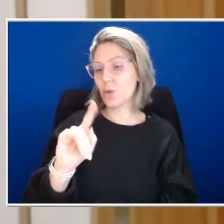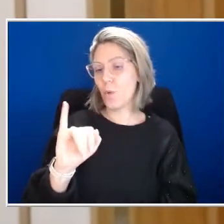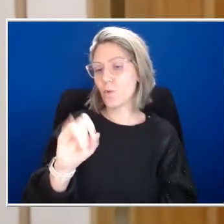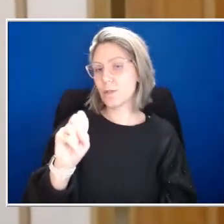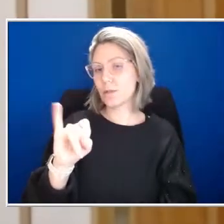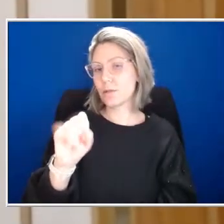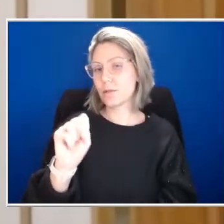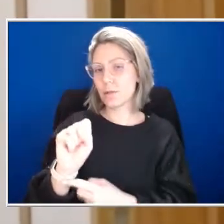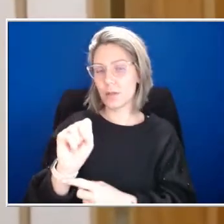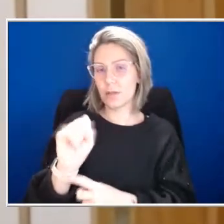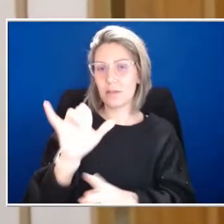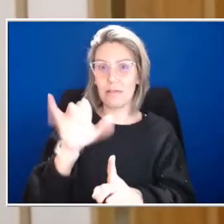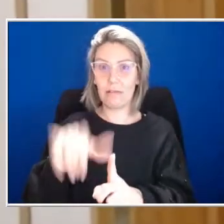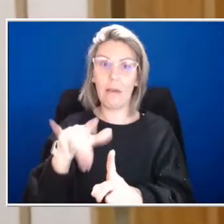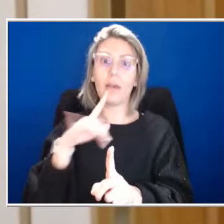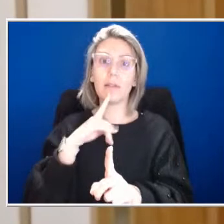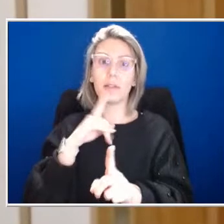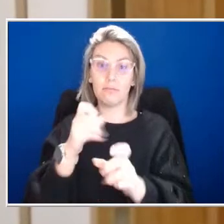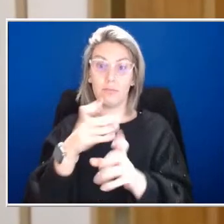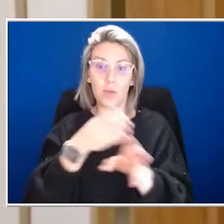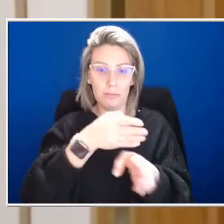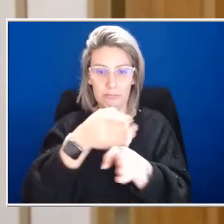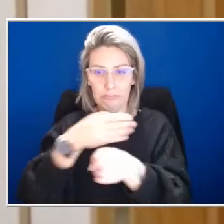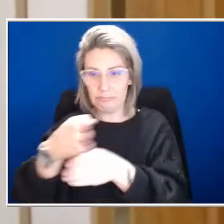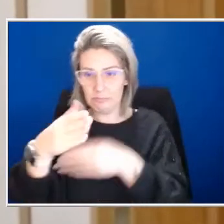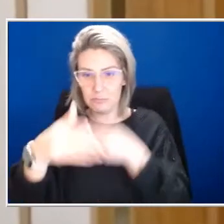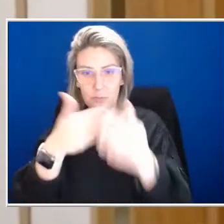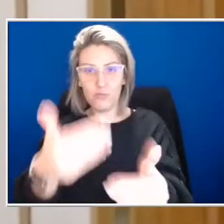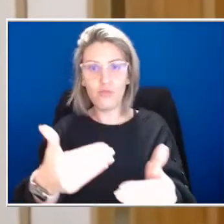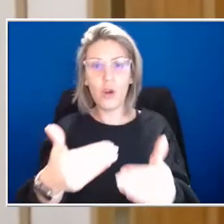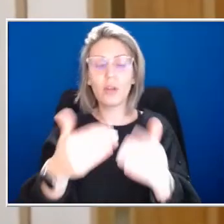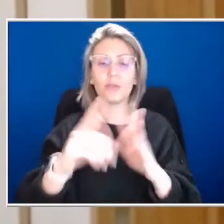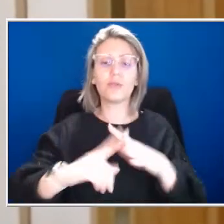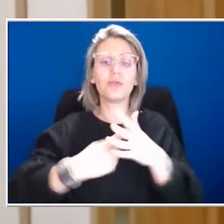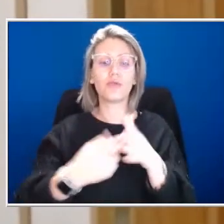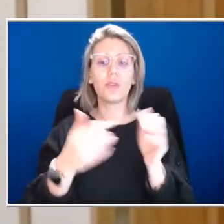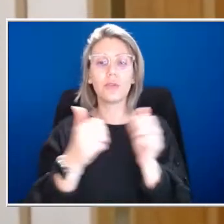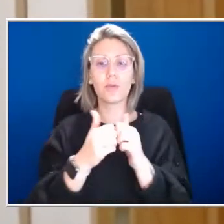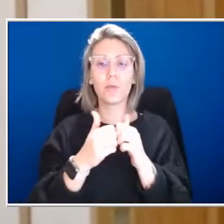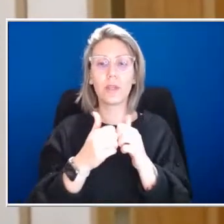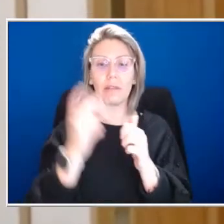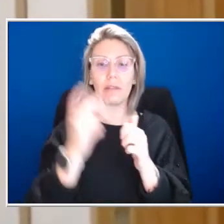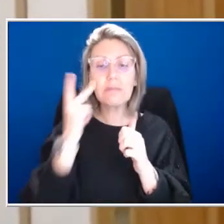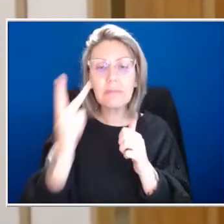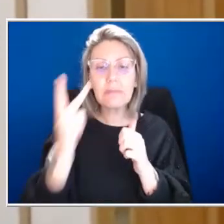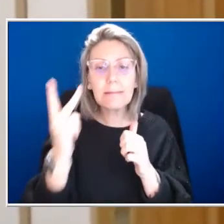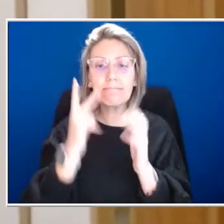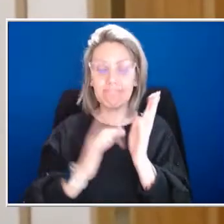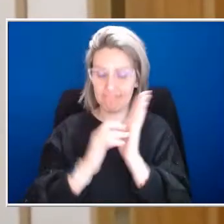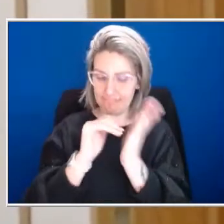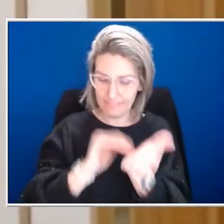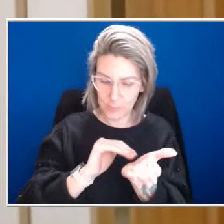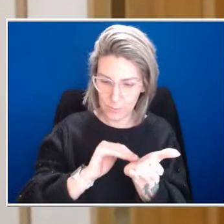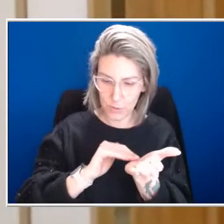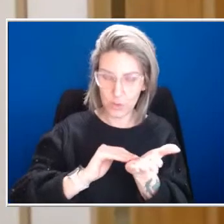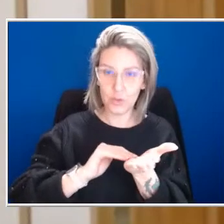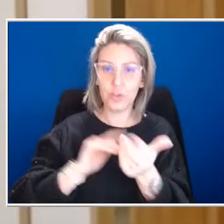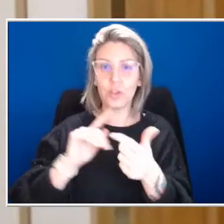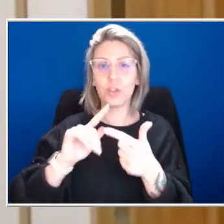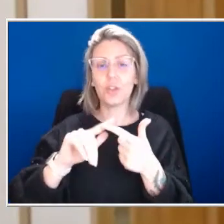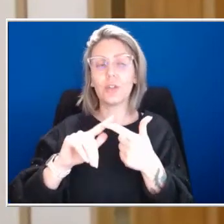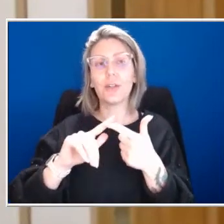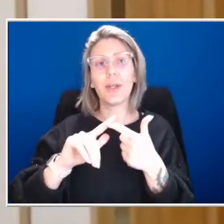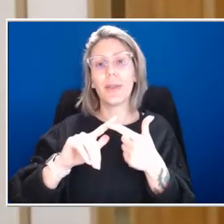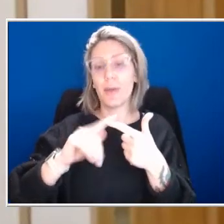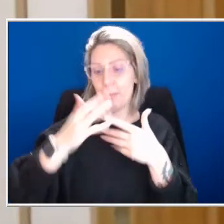multidisciplinary process. It starts with seeing an oncologist, where blood testing is done